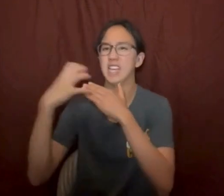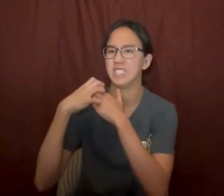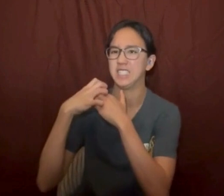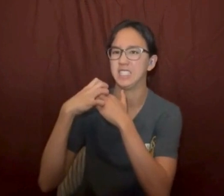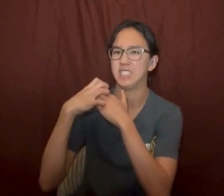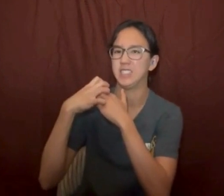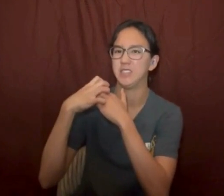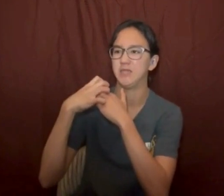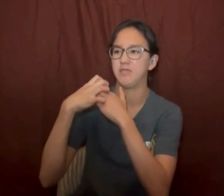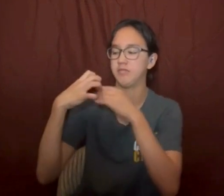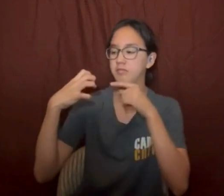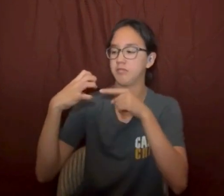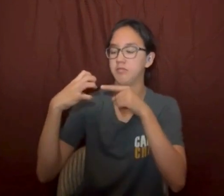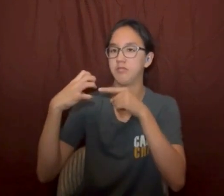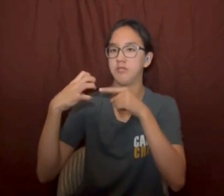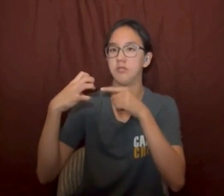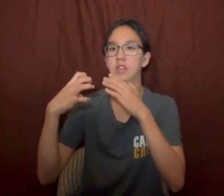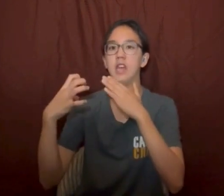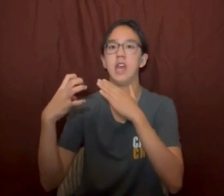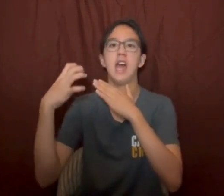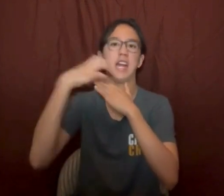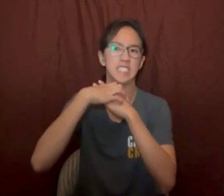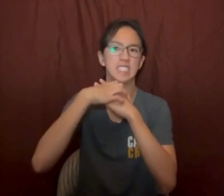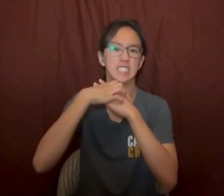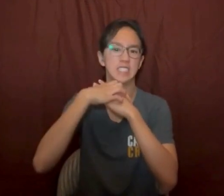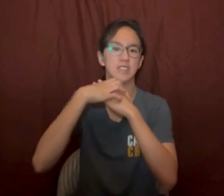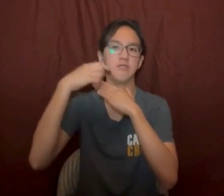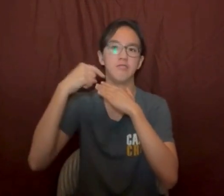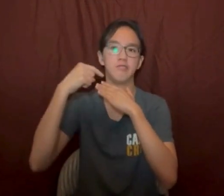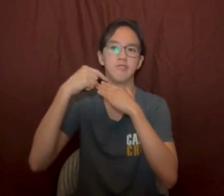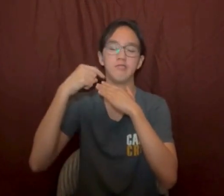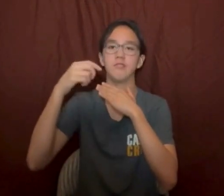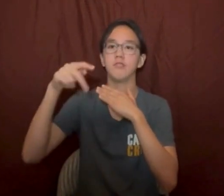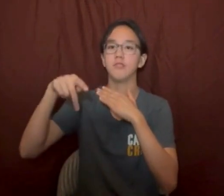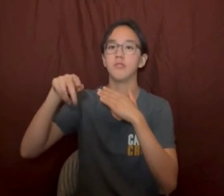where predators eat their prey.